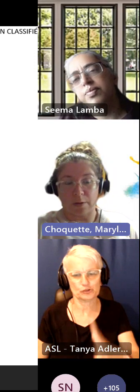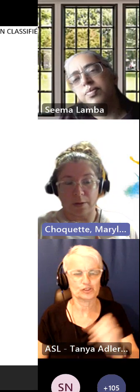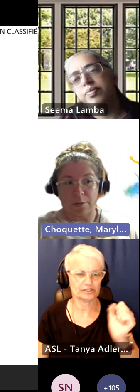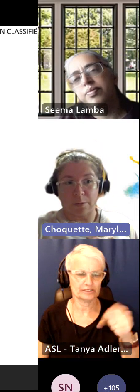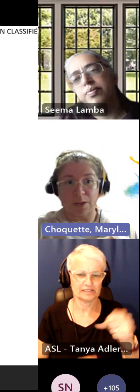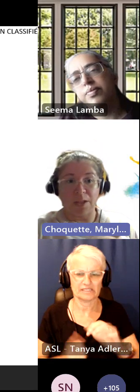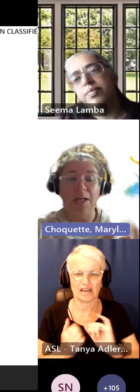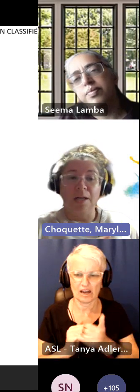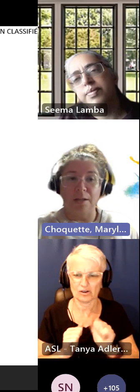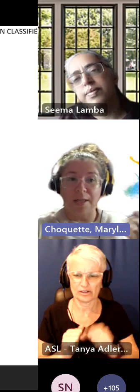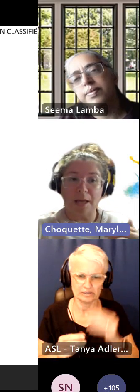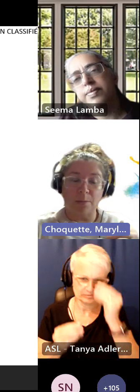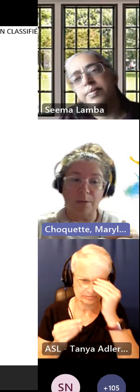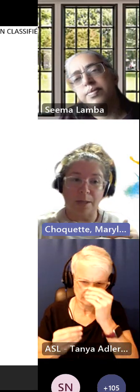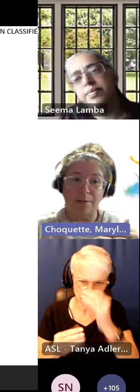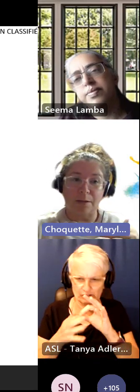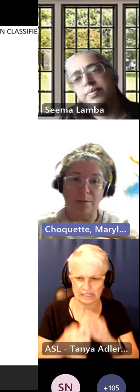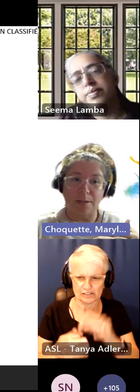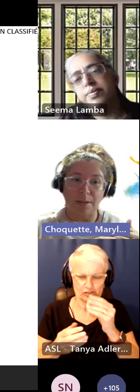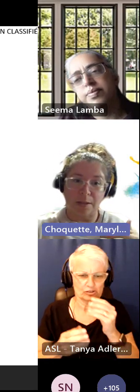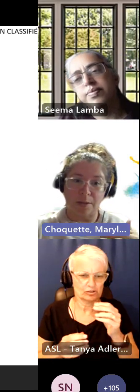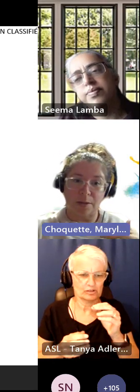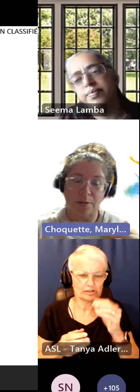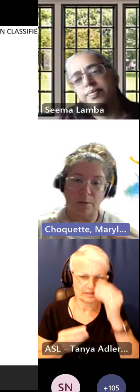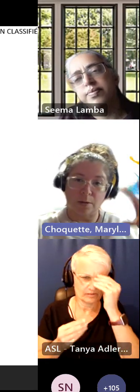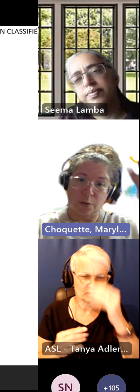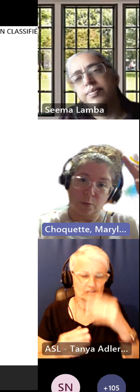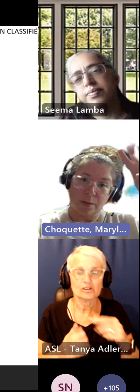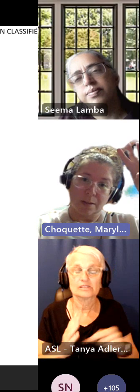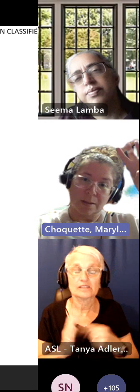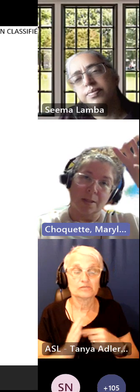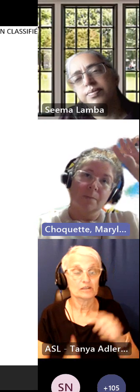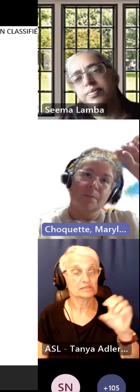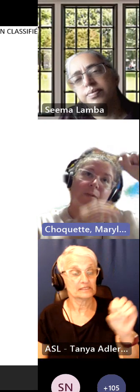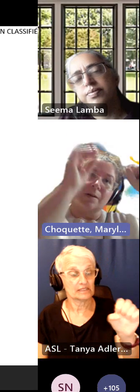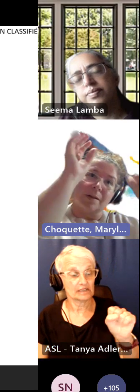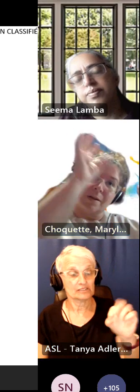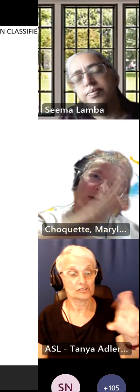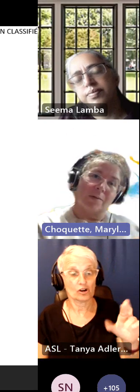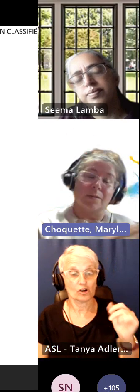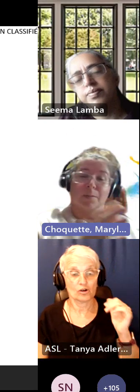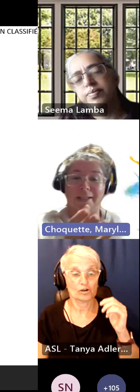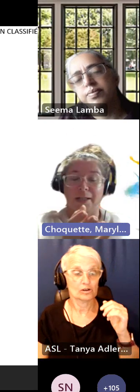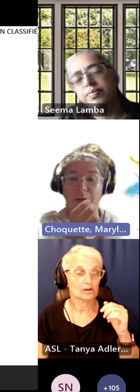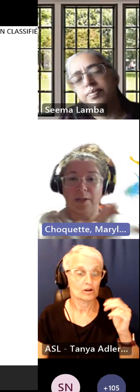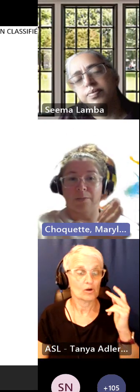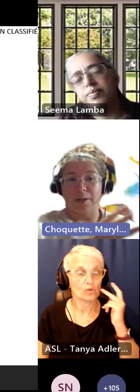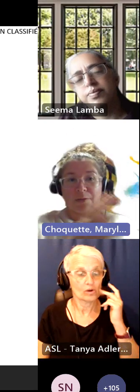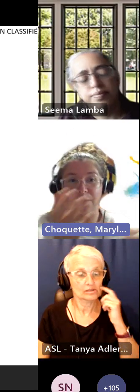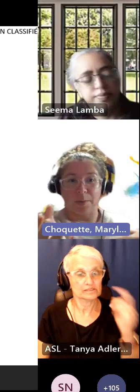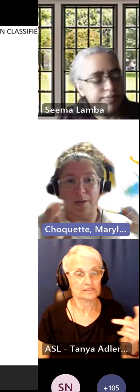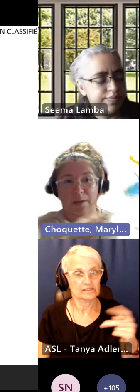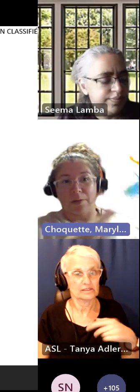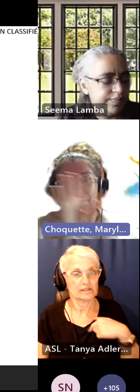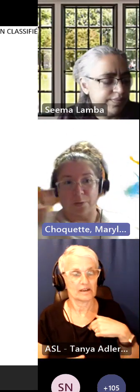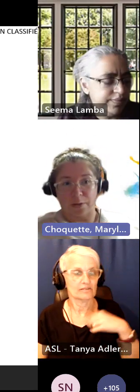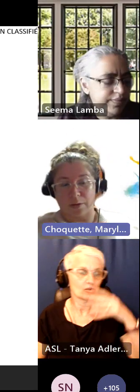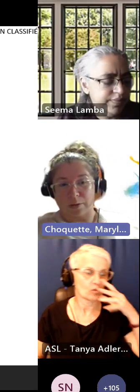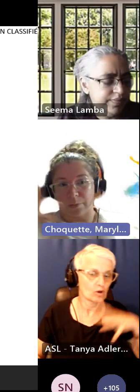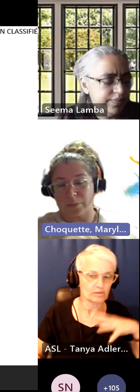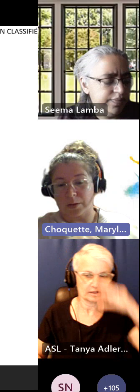can report on information. It does happen at times in ESR as well. You will see the binary